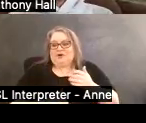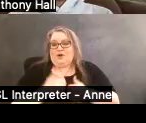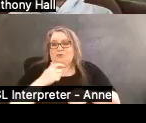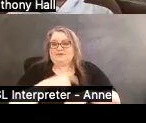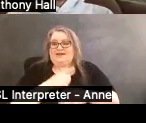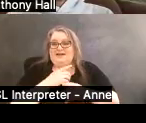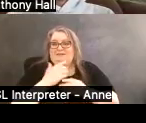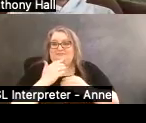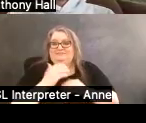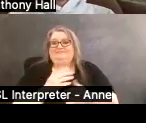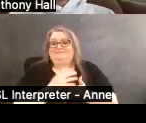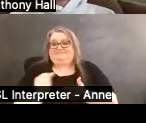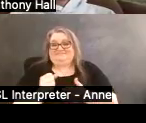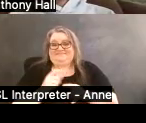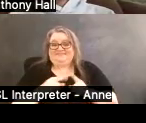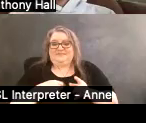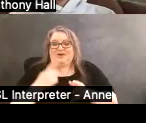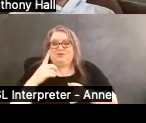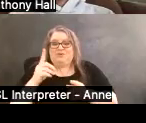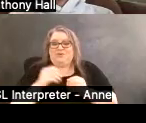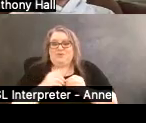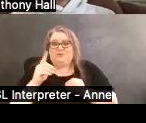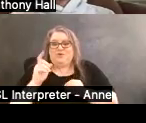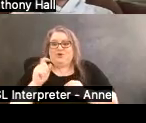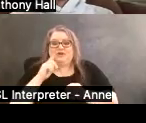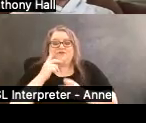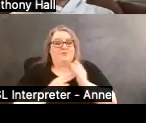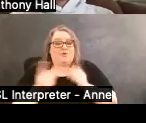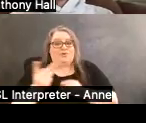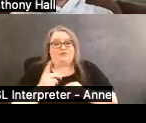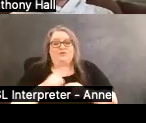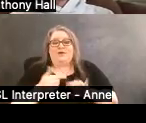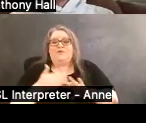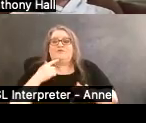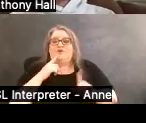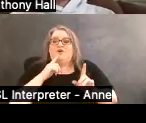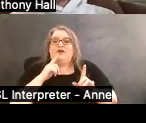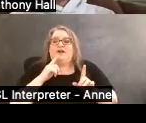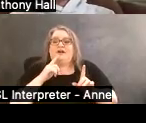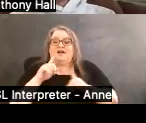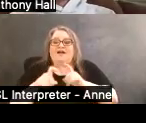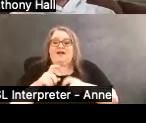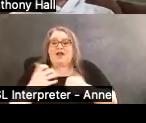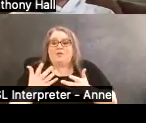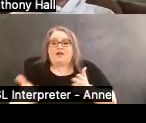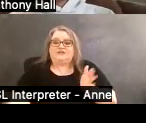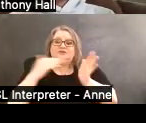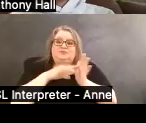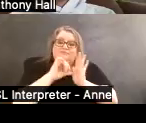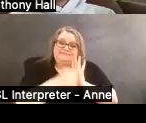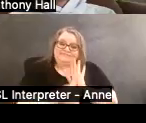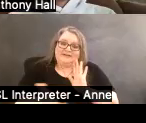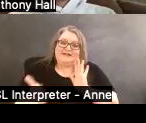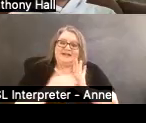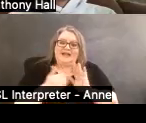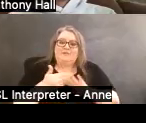I do have one more question, but it's going to be for the both of you. But before I get there, I just want to reiterate one more time before